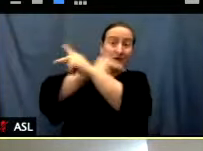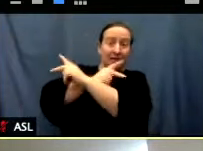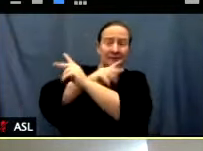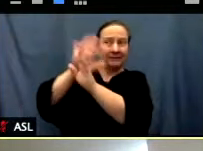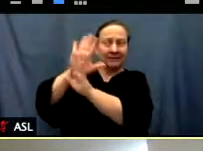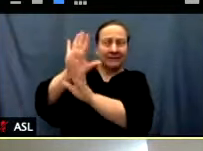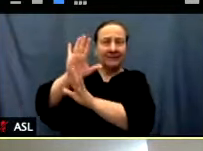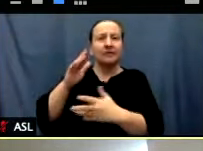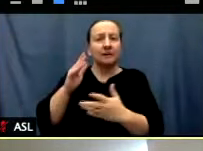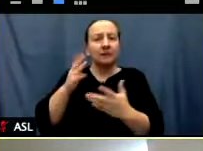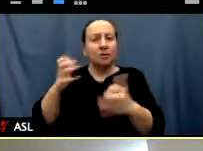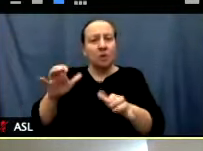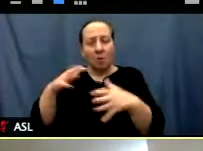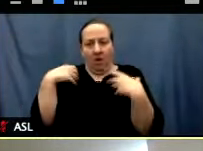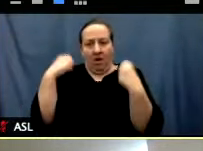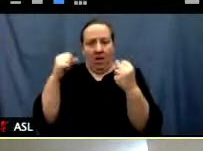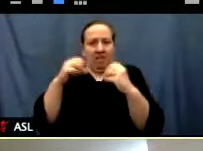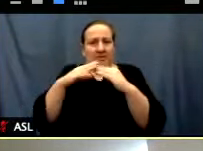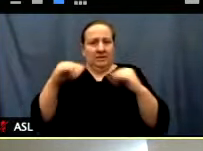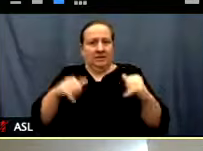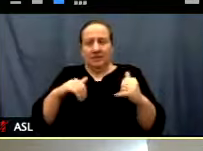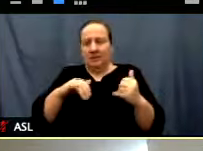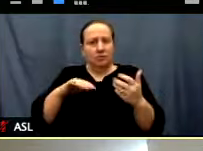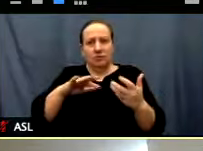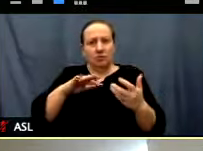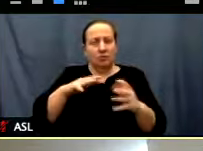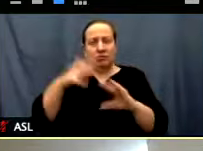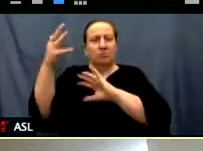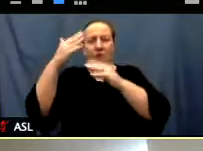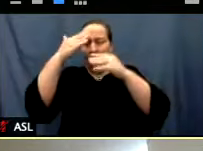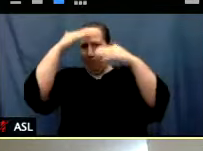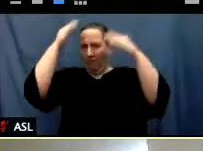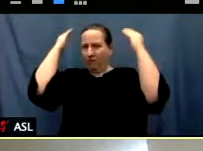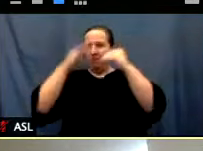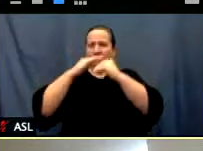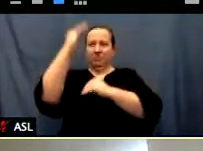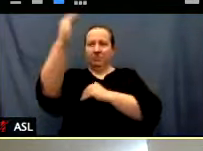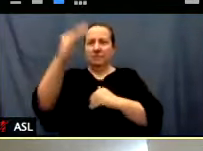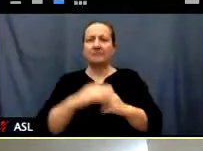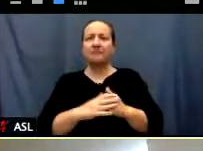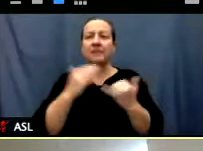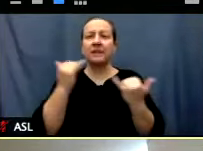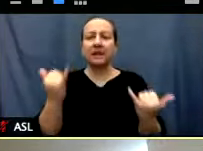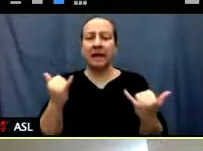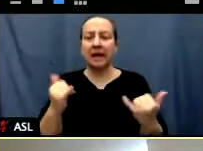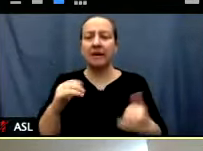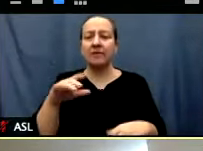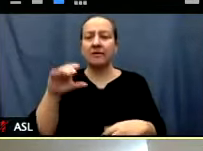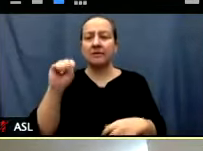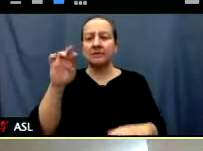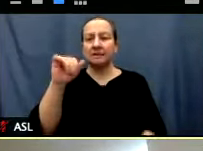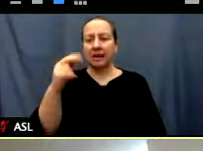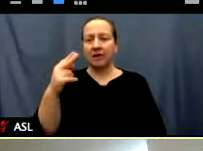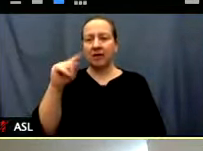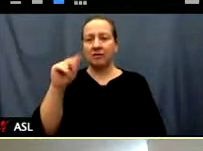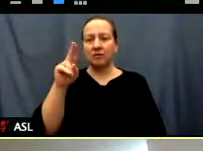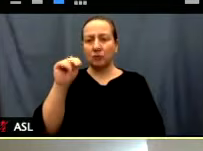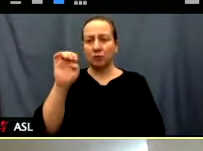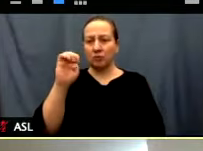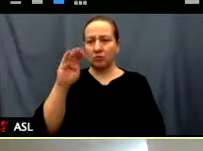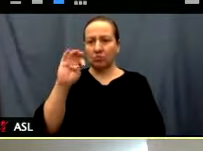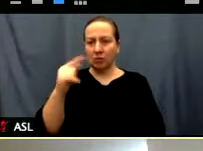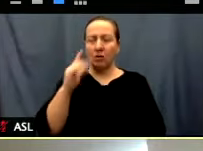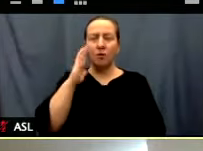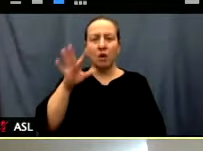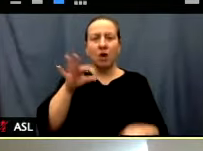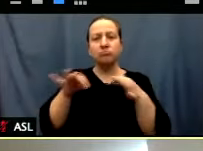not overwhelmed. I'm now going to turn it over to my colleague, Sarah Thunberg, who will talk more about another critical intervention that all Coloradans should